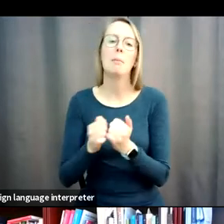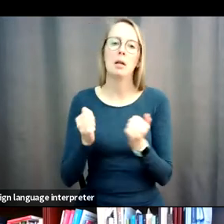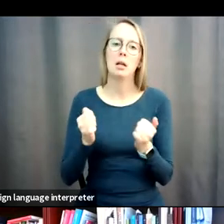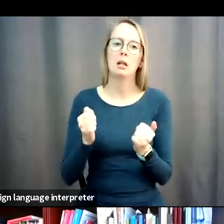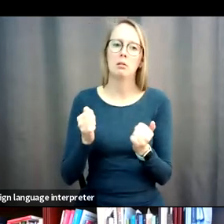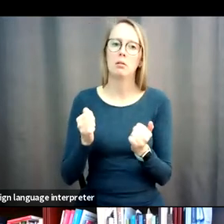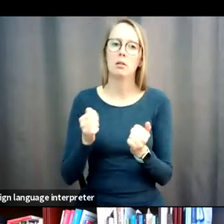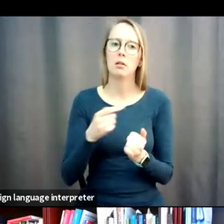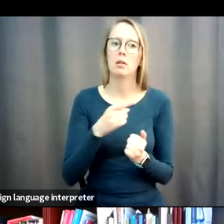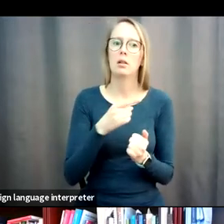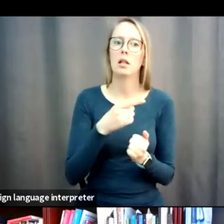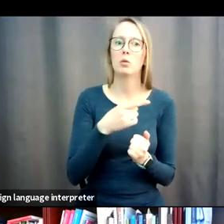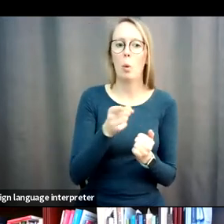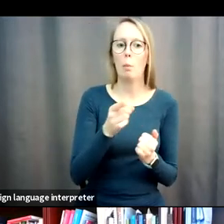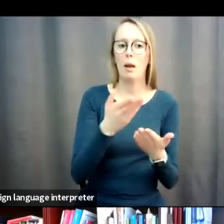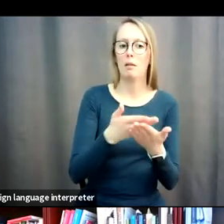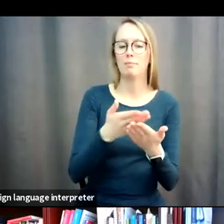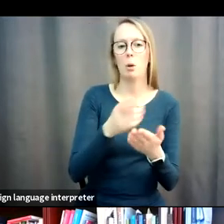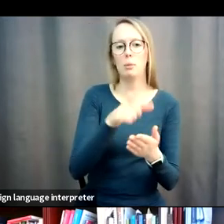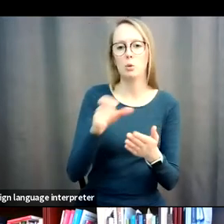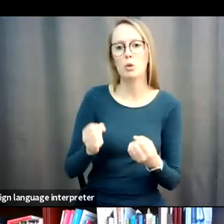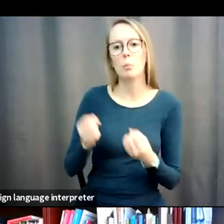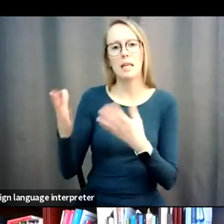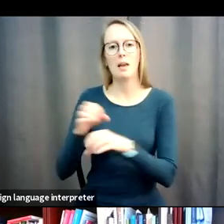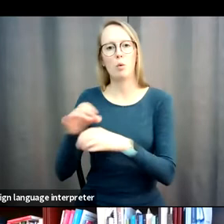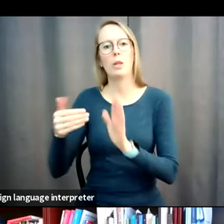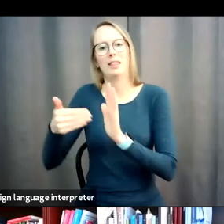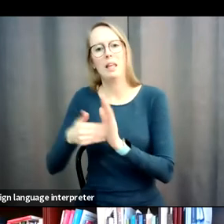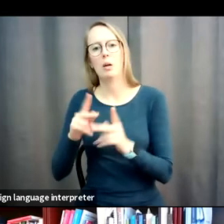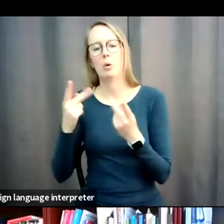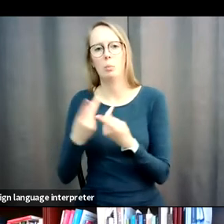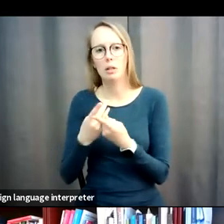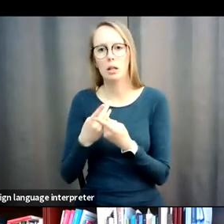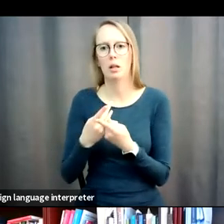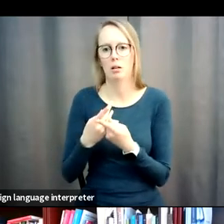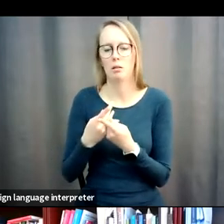that provide the committee with supplementary information like NGOs